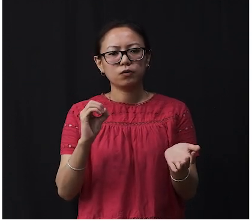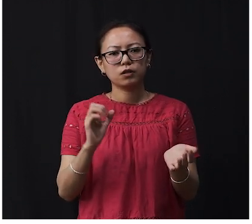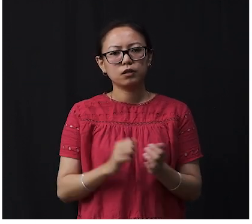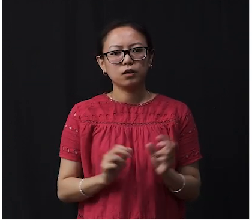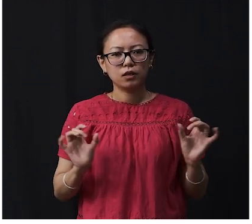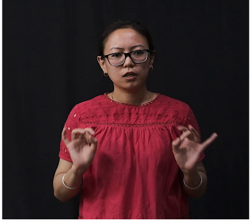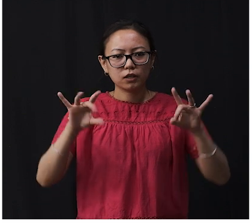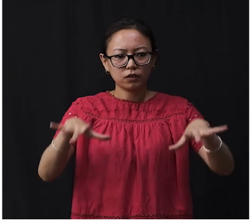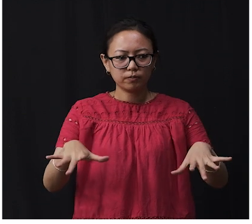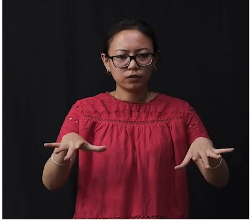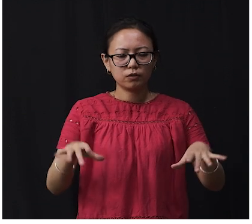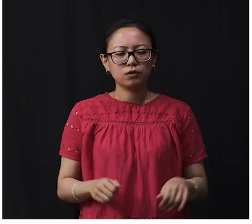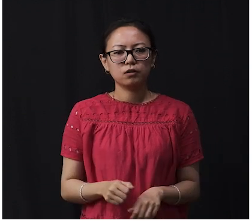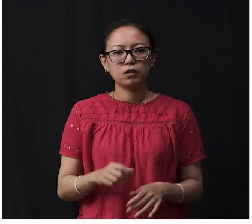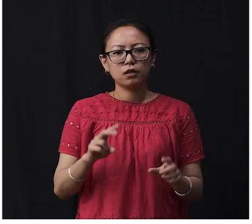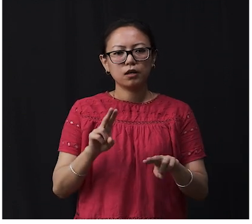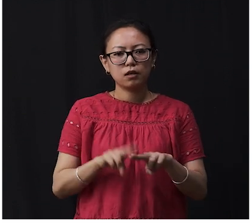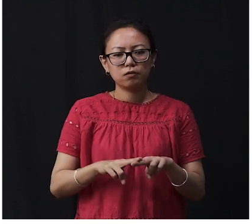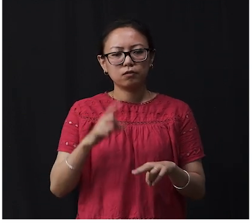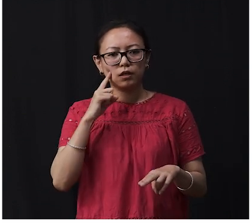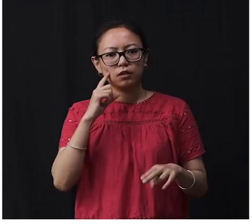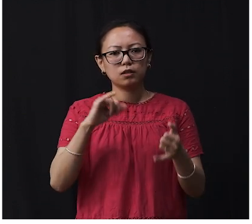K-A-N-G-A-R-O-O, kangaroo. Fish,